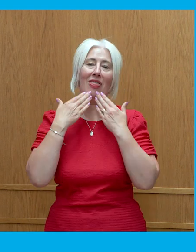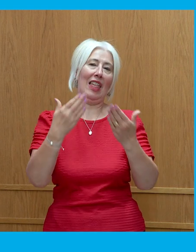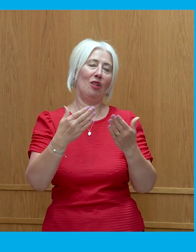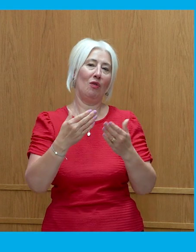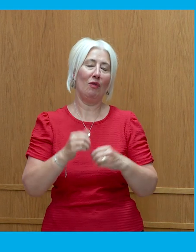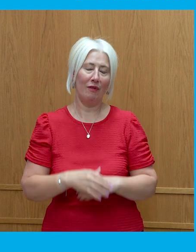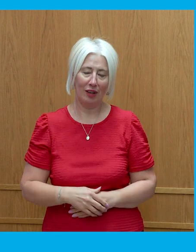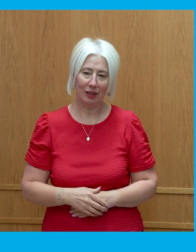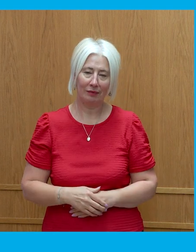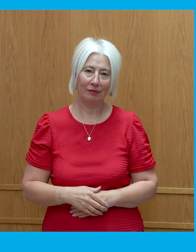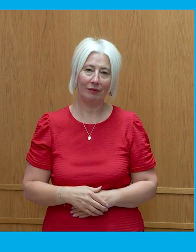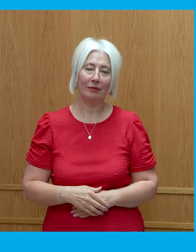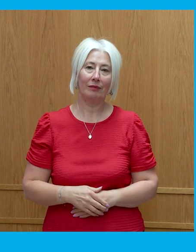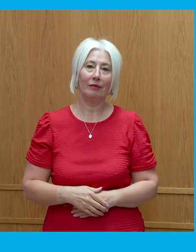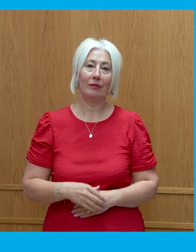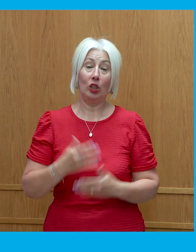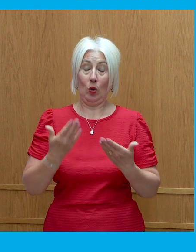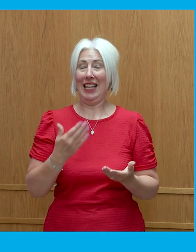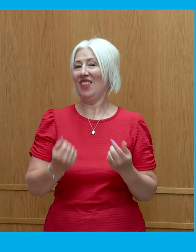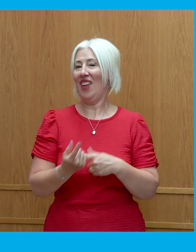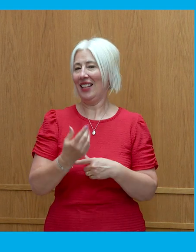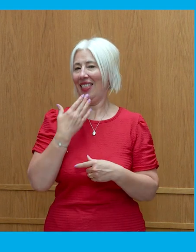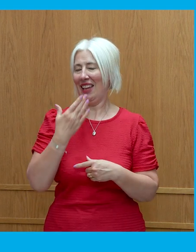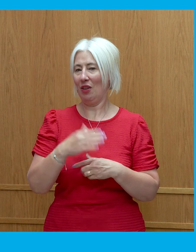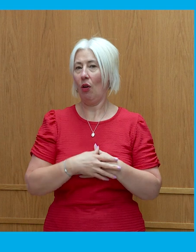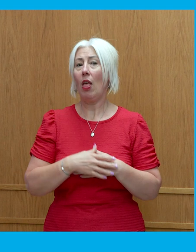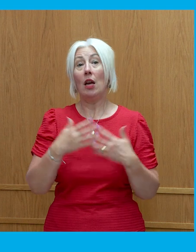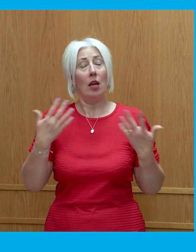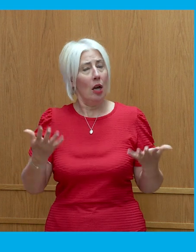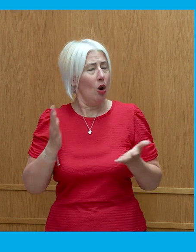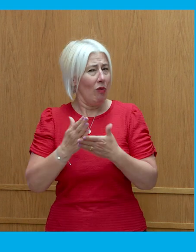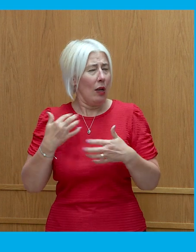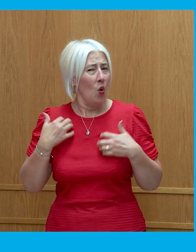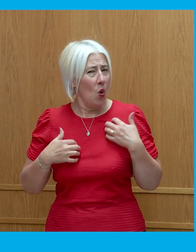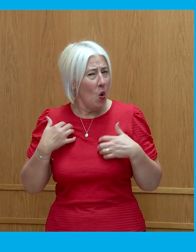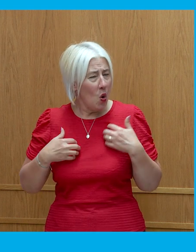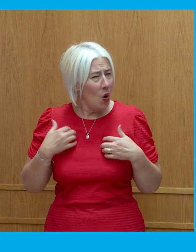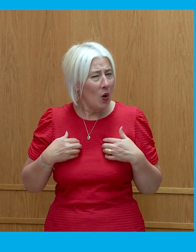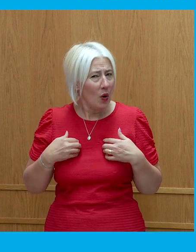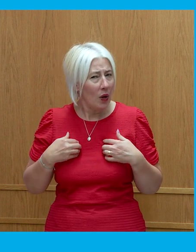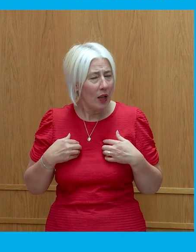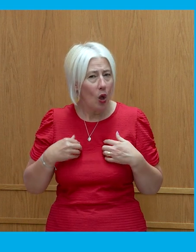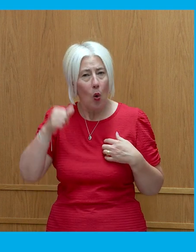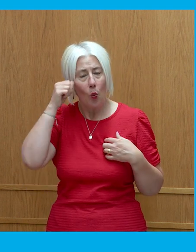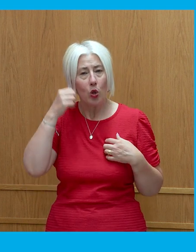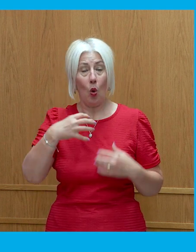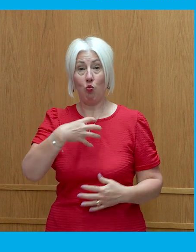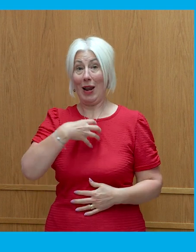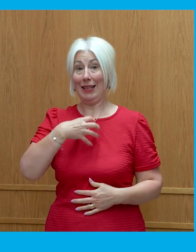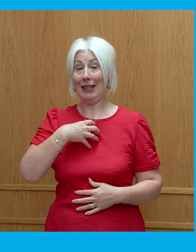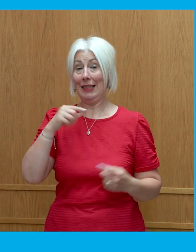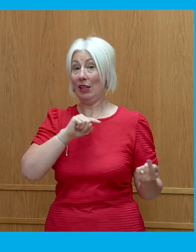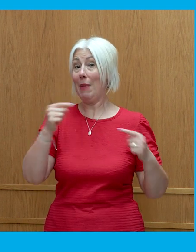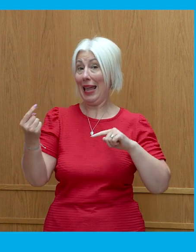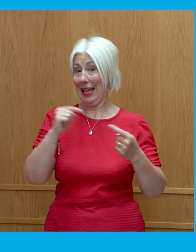all, for today's event. Well, it's so interesting because we knew the presidential debate was happening,